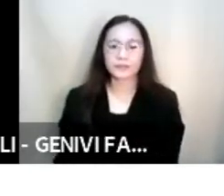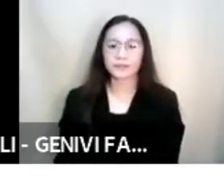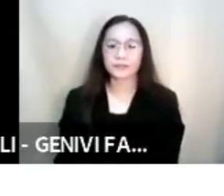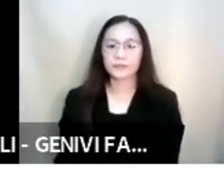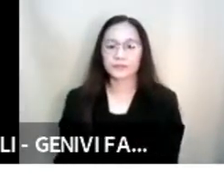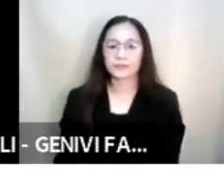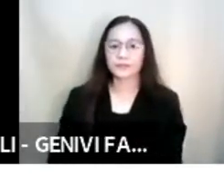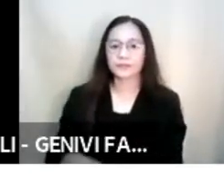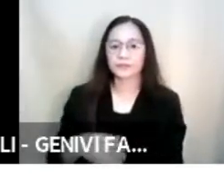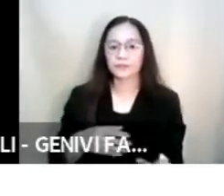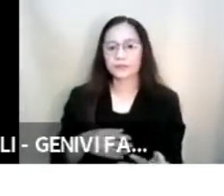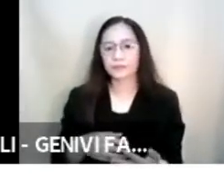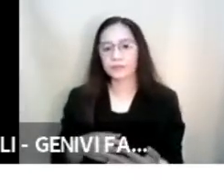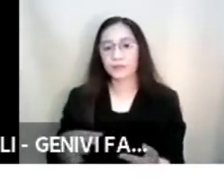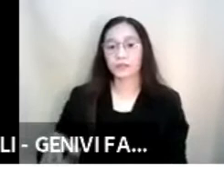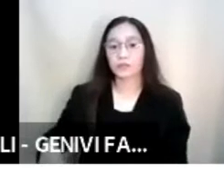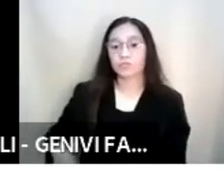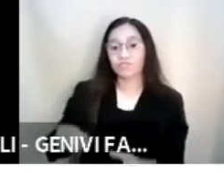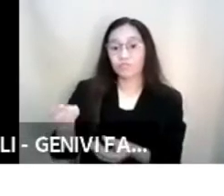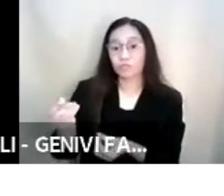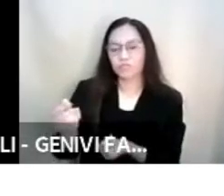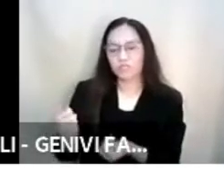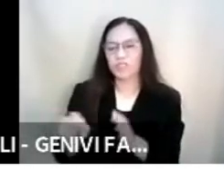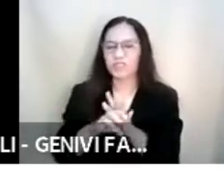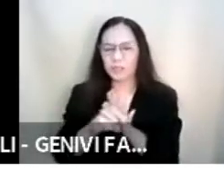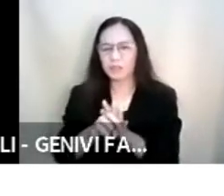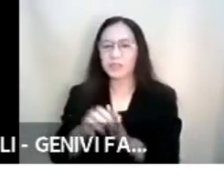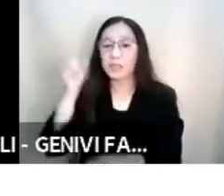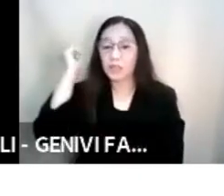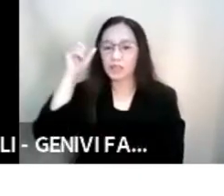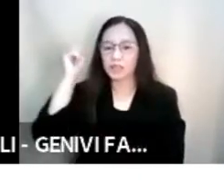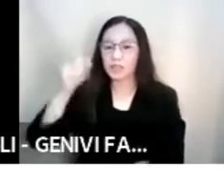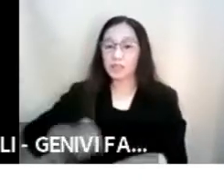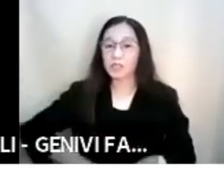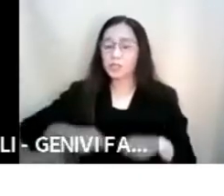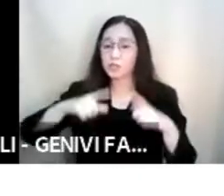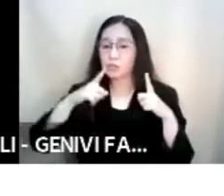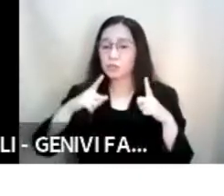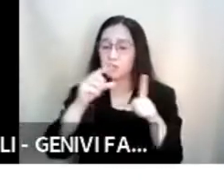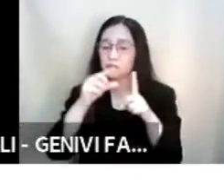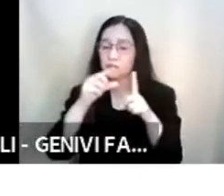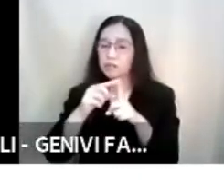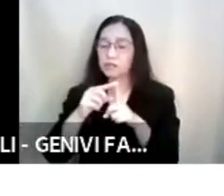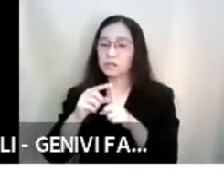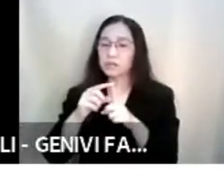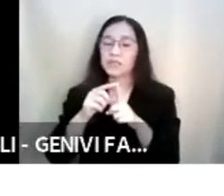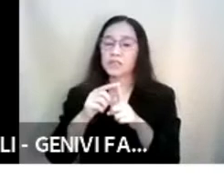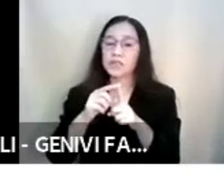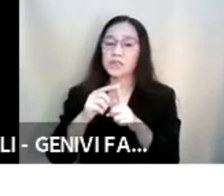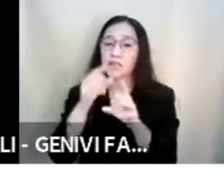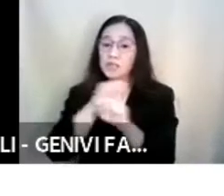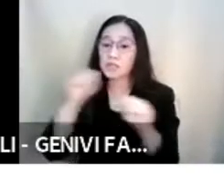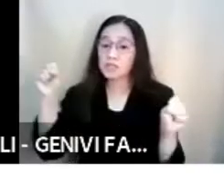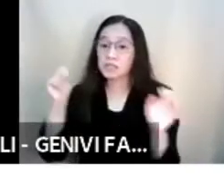dog, halimbawa. Naiintindihan ba nila yung mga survival words na yon, yung mga community signs or safety signs na